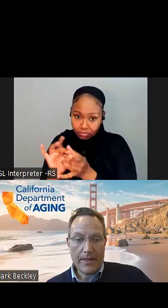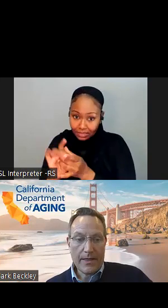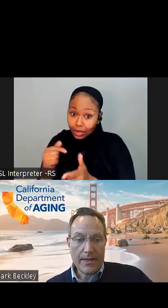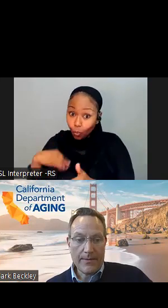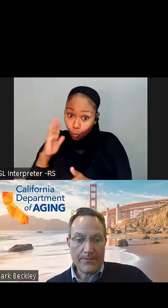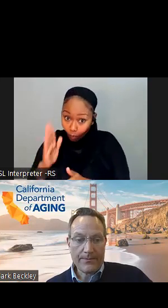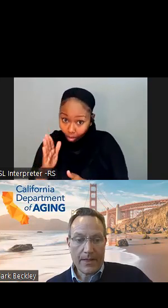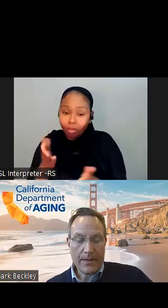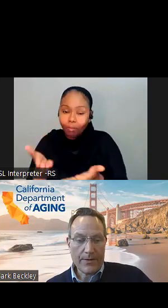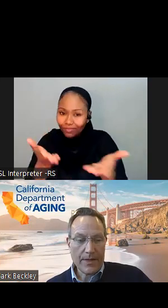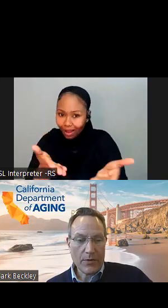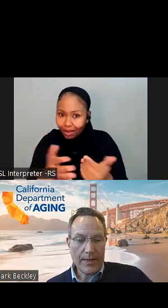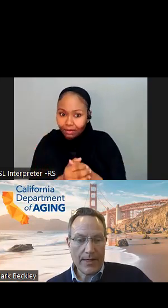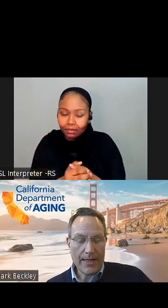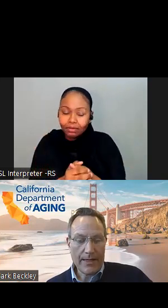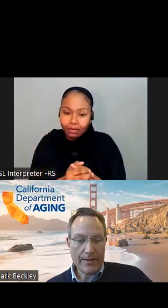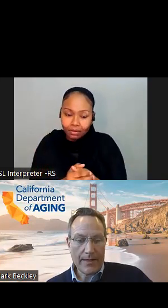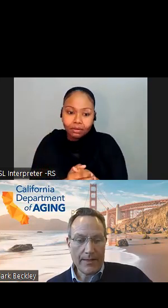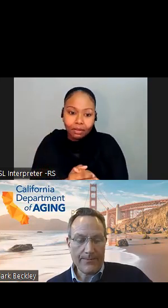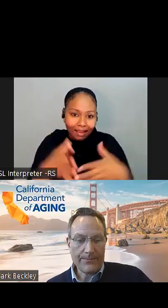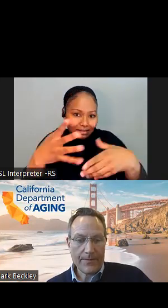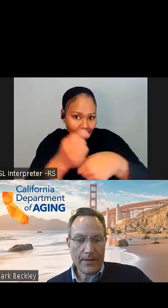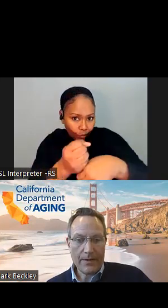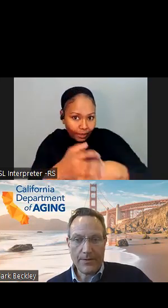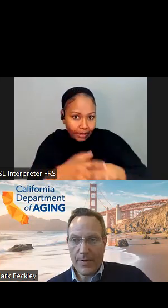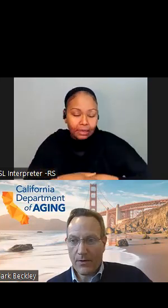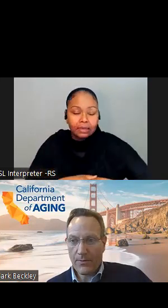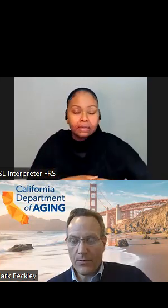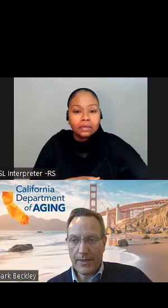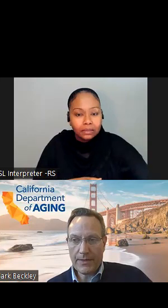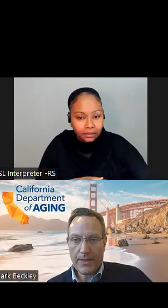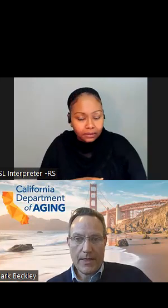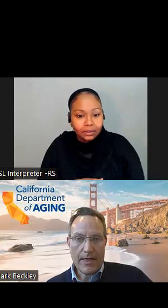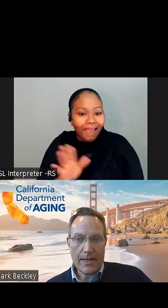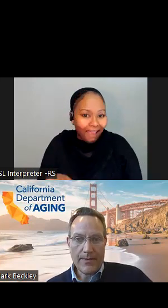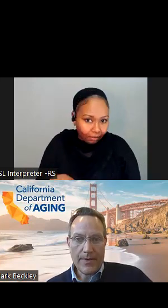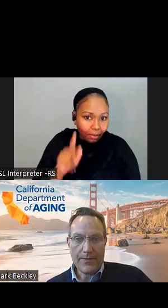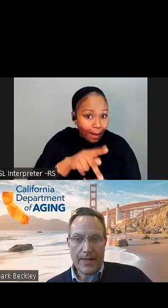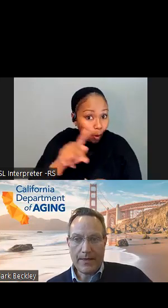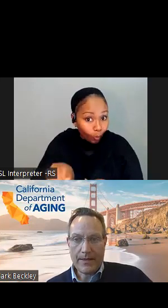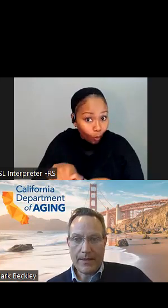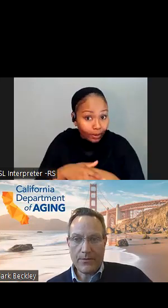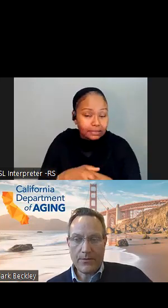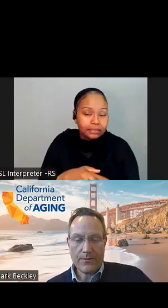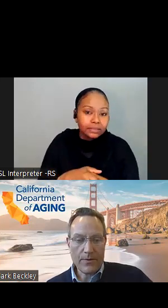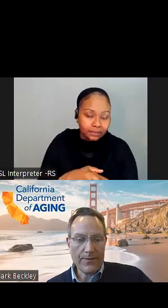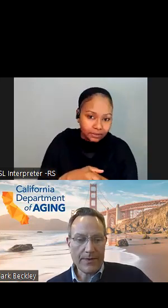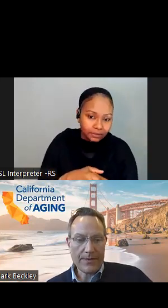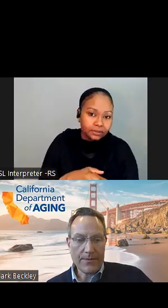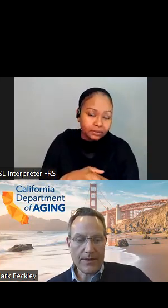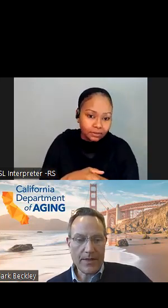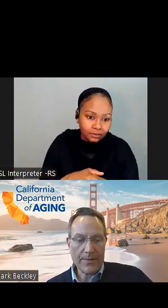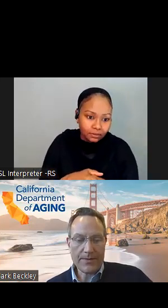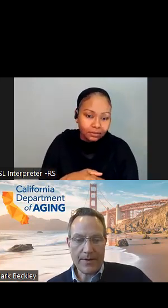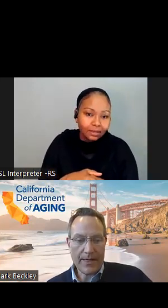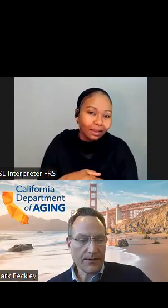providing, a summary and, the PowerPoint, and then, revisiting